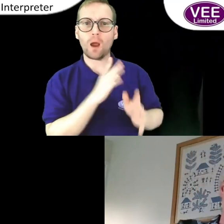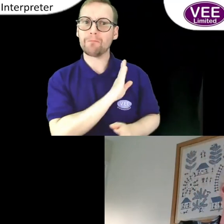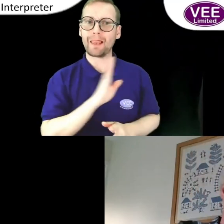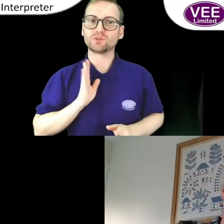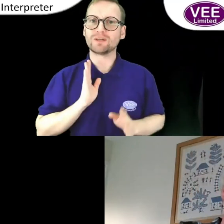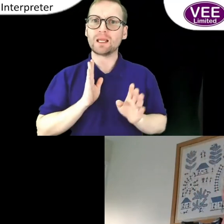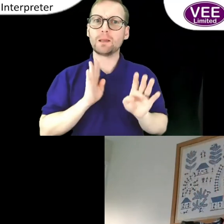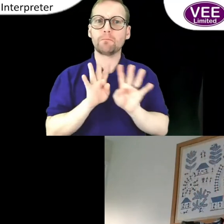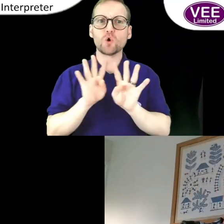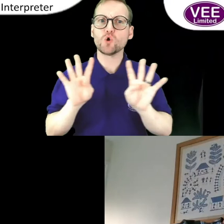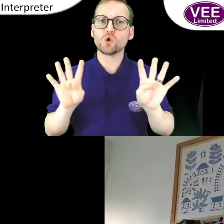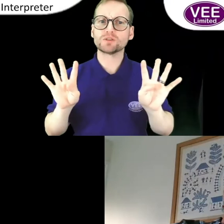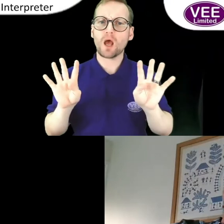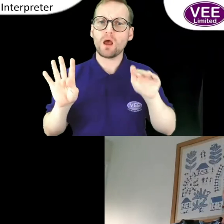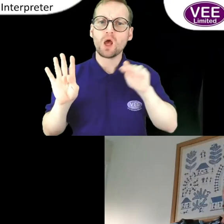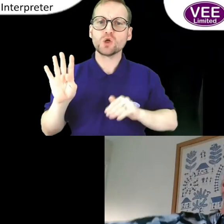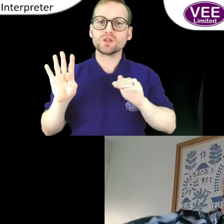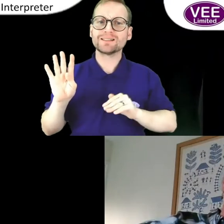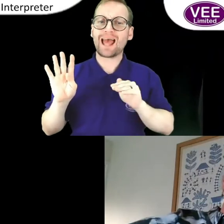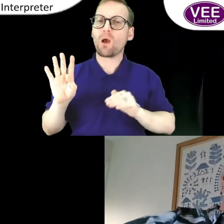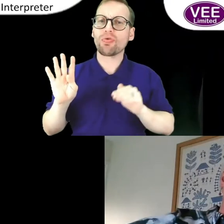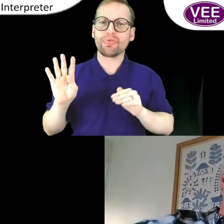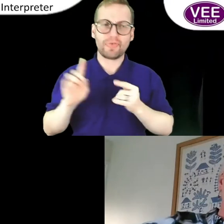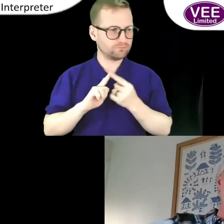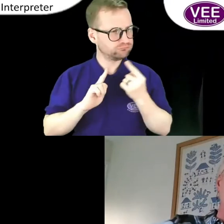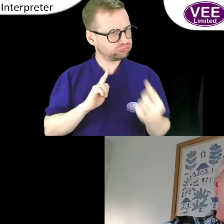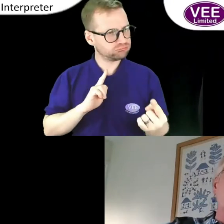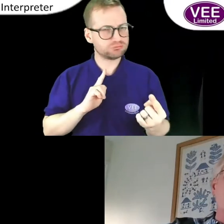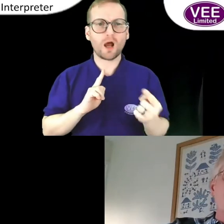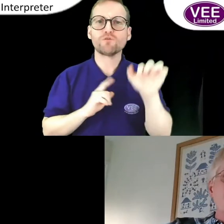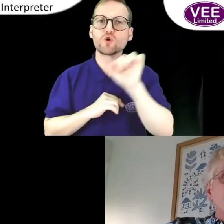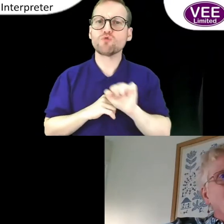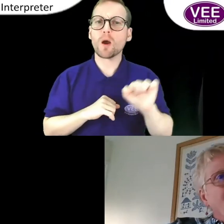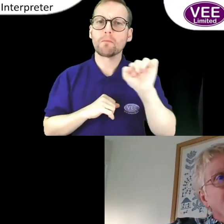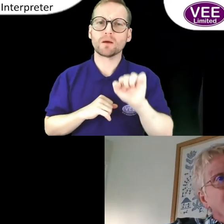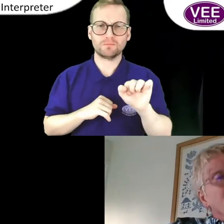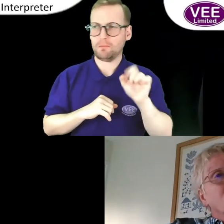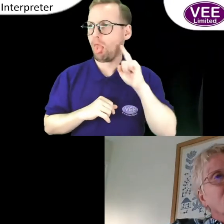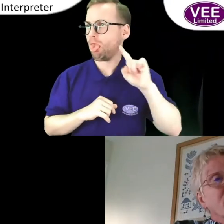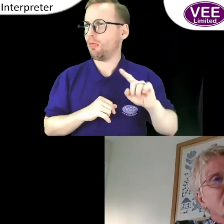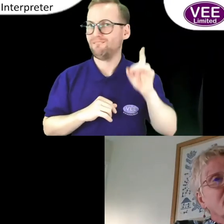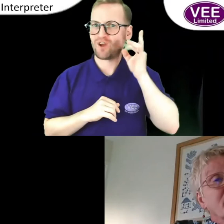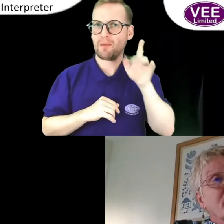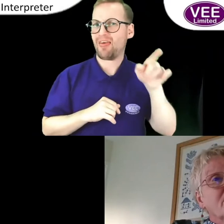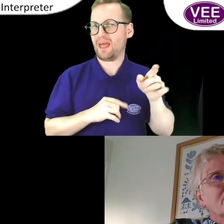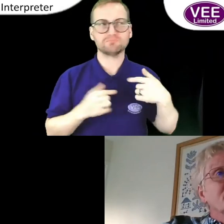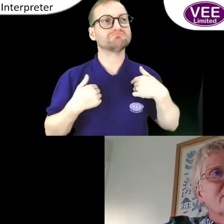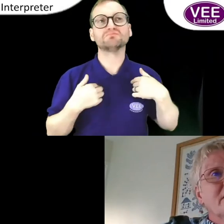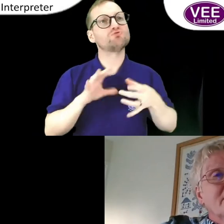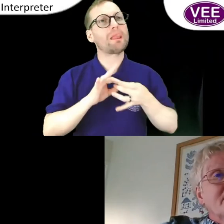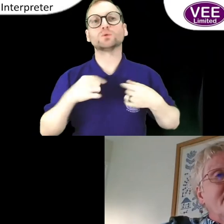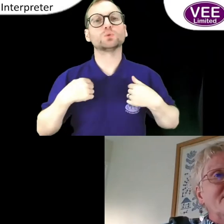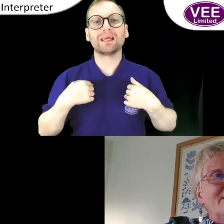border on the southern, distant southern part of Europe, where Europe and